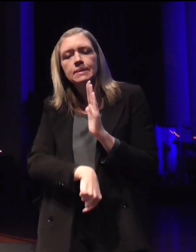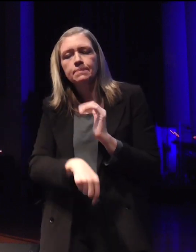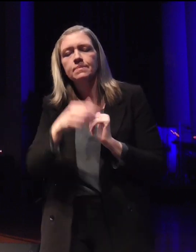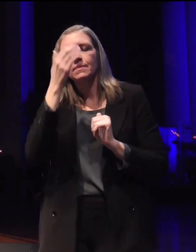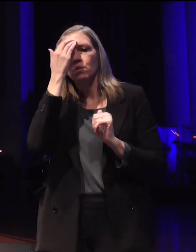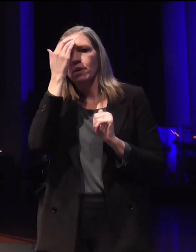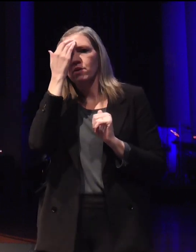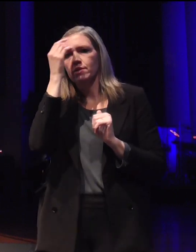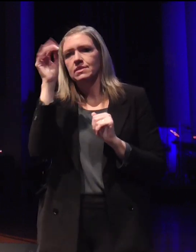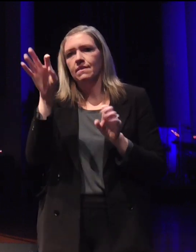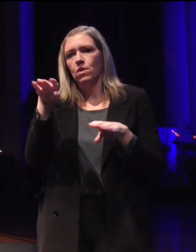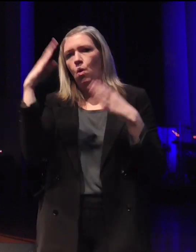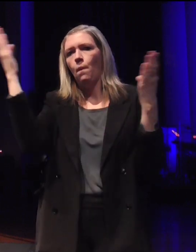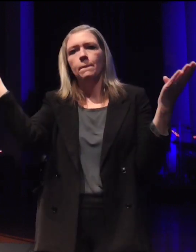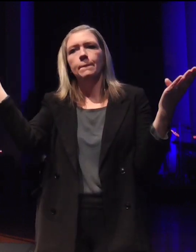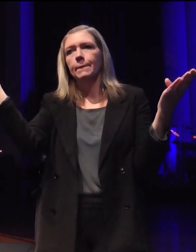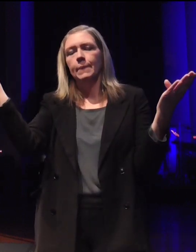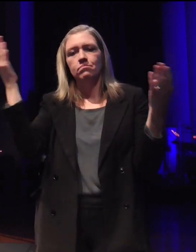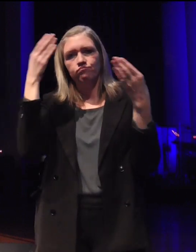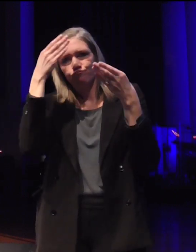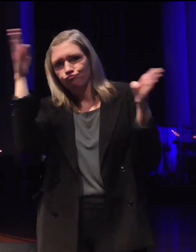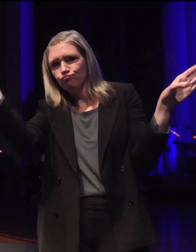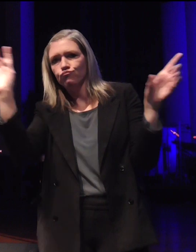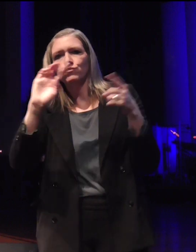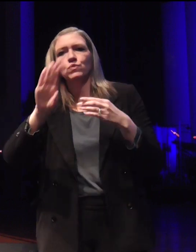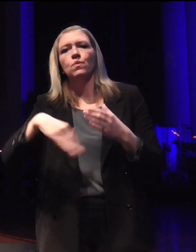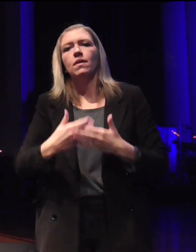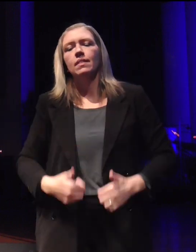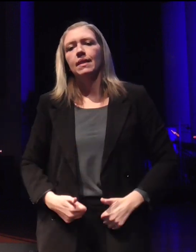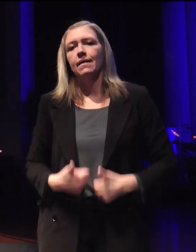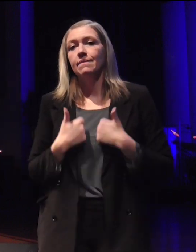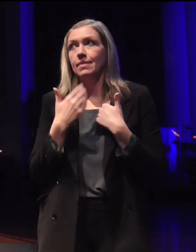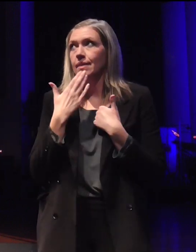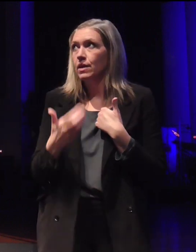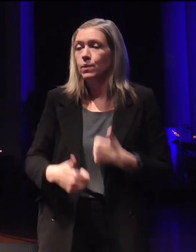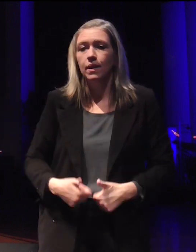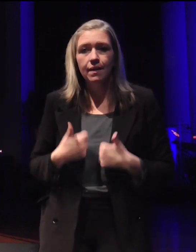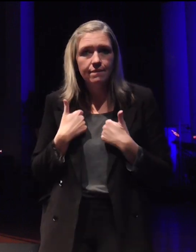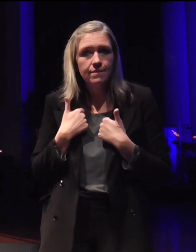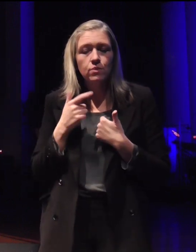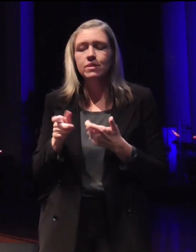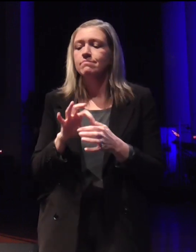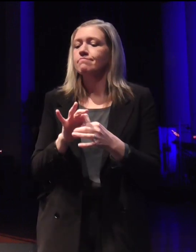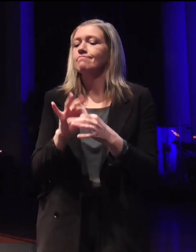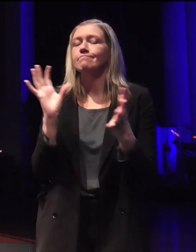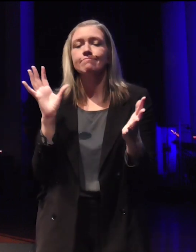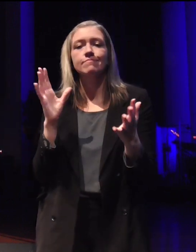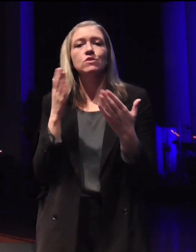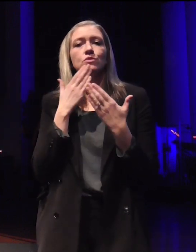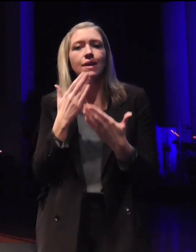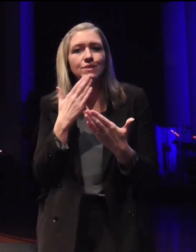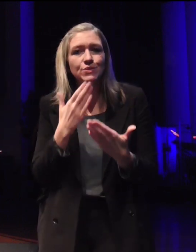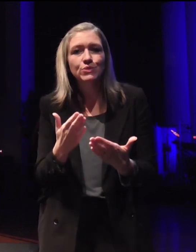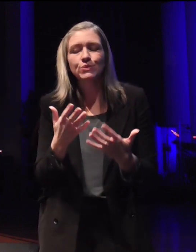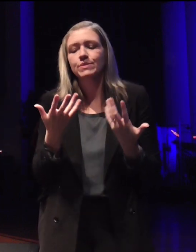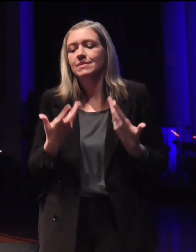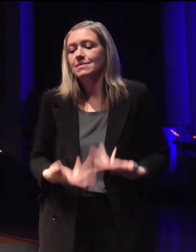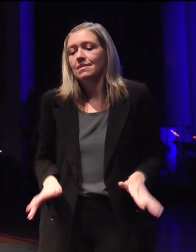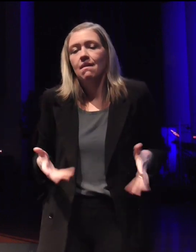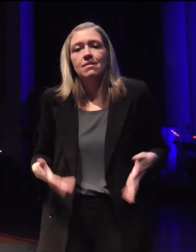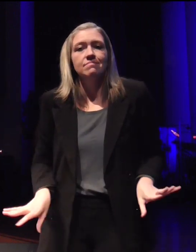of openness to all life. Thank you, life. We just let this go and let this be in great gratitude. It is